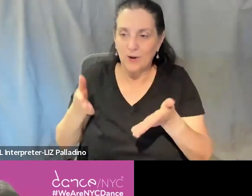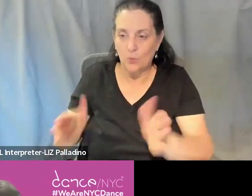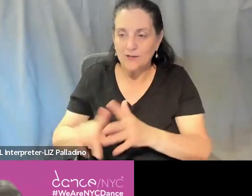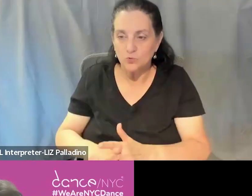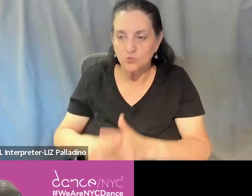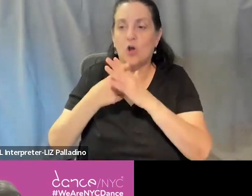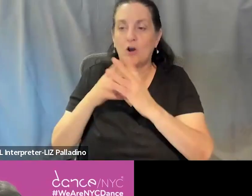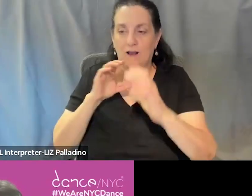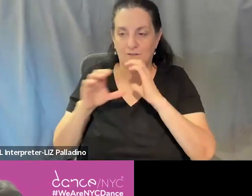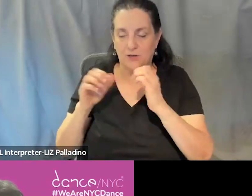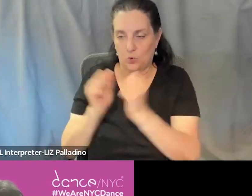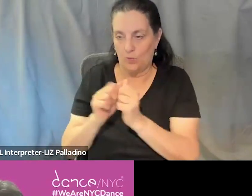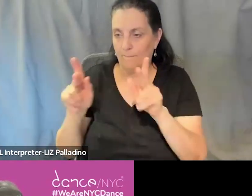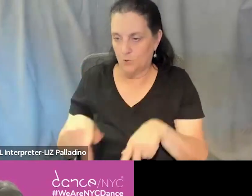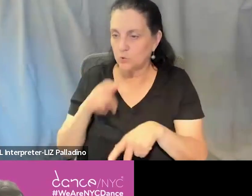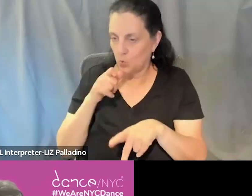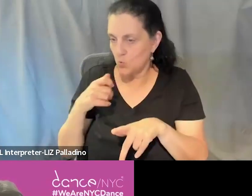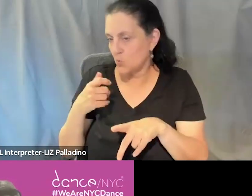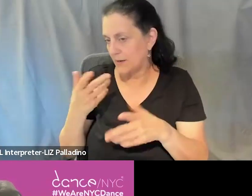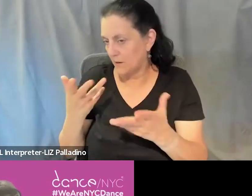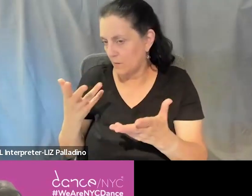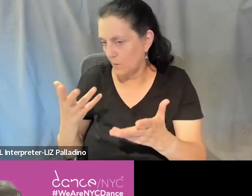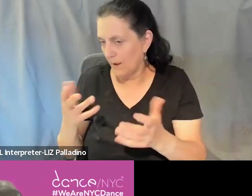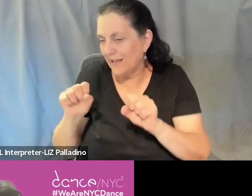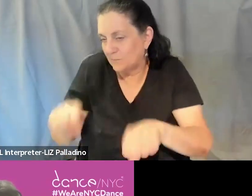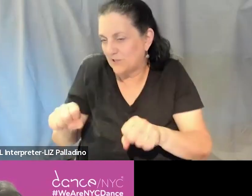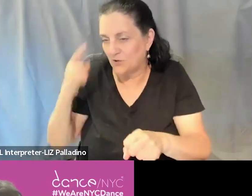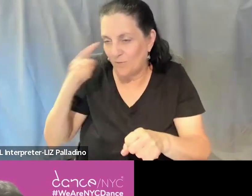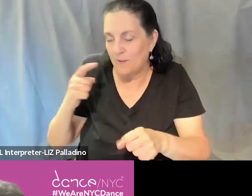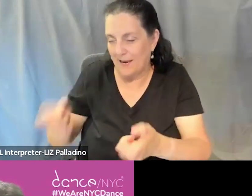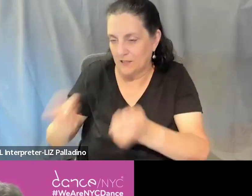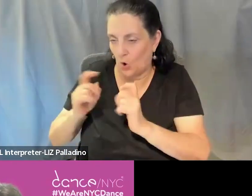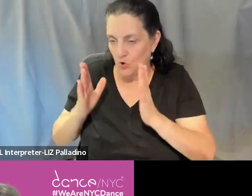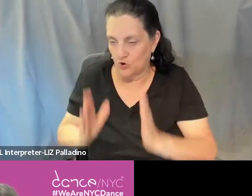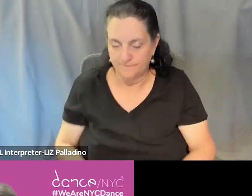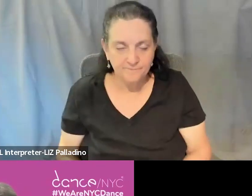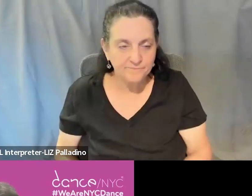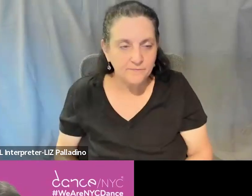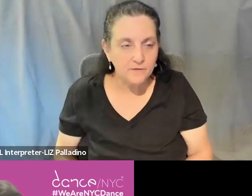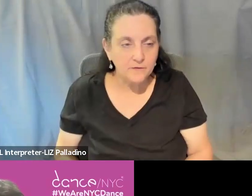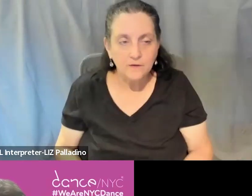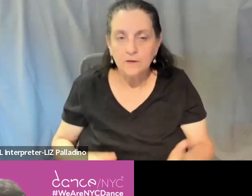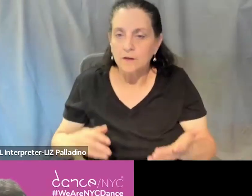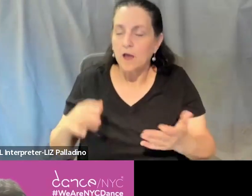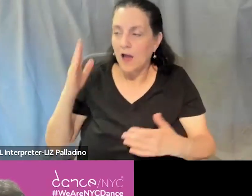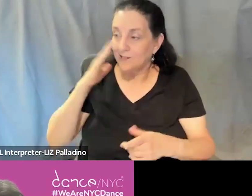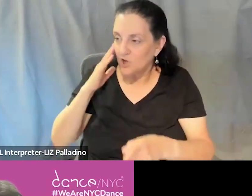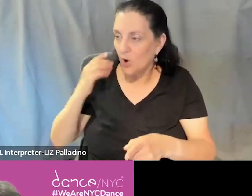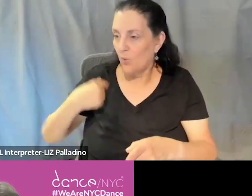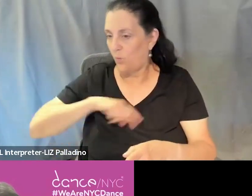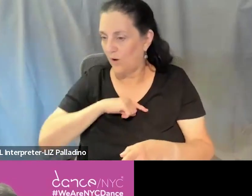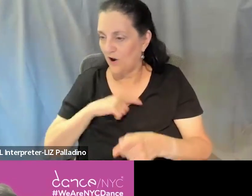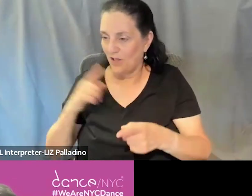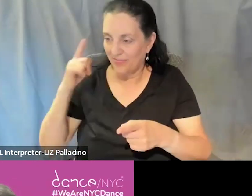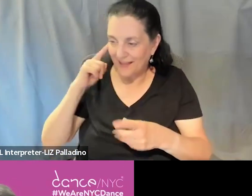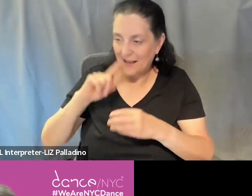conversation with a patron or a donor. So, hey, we're thinking about the New York season. I know you came to